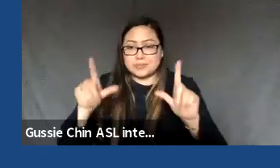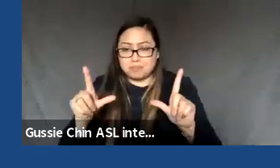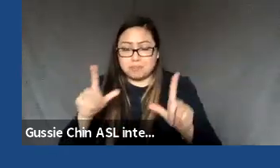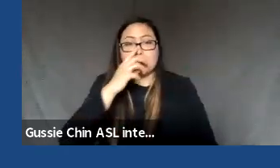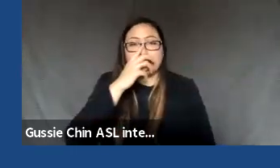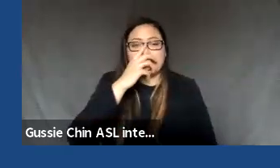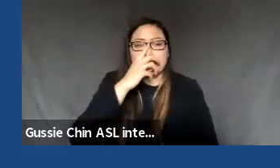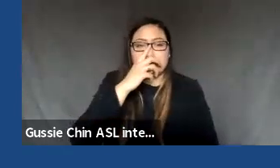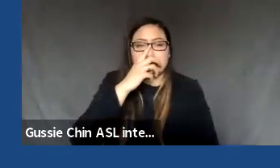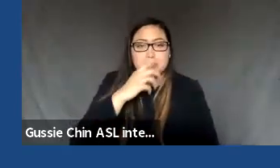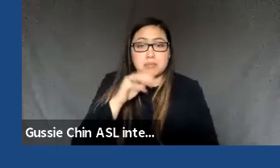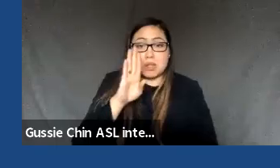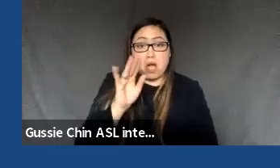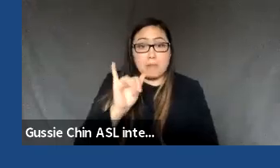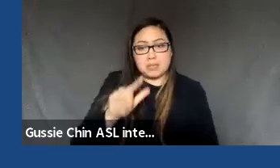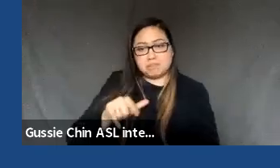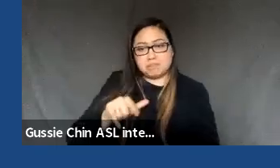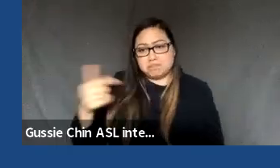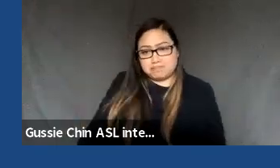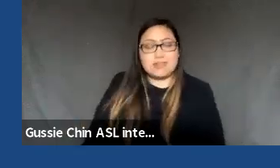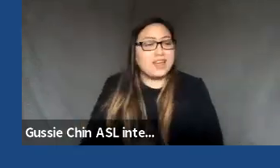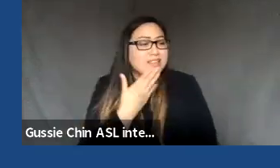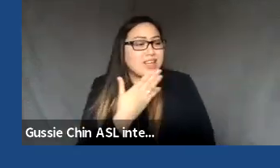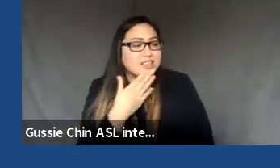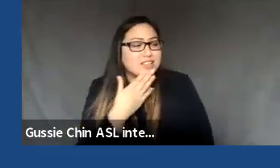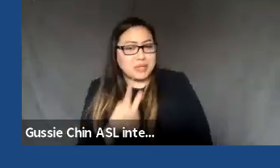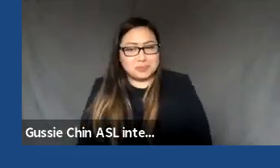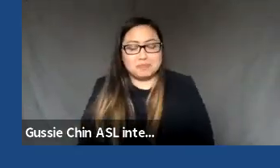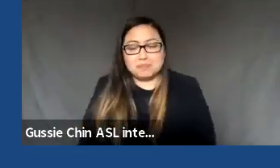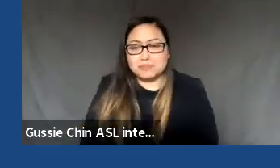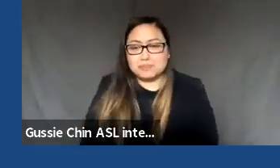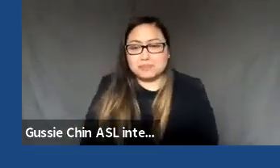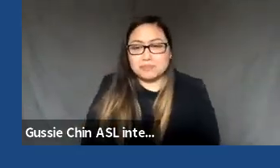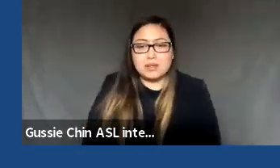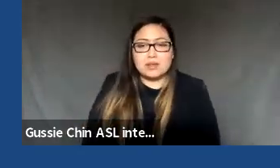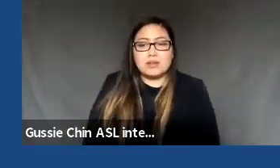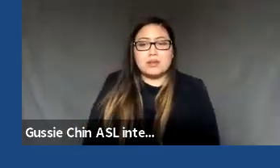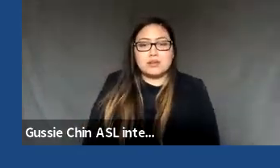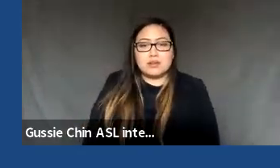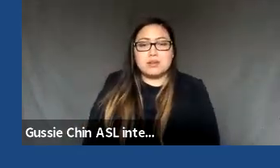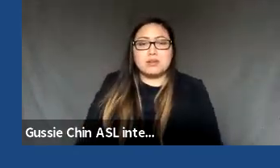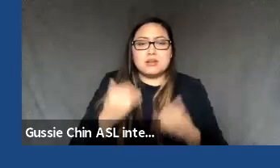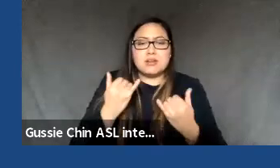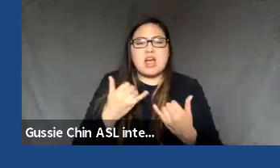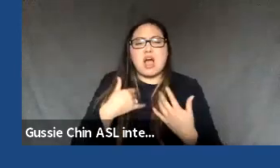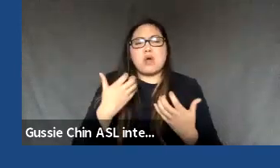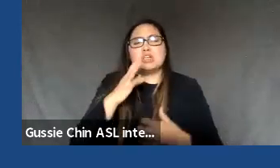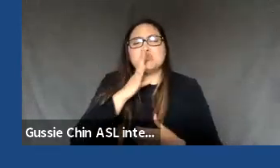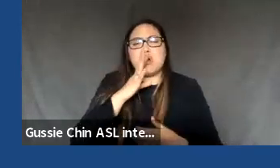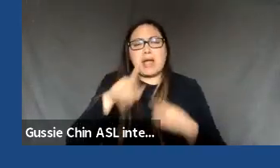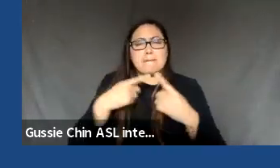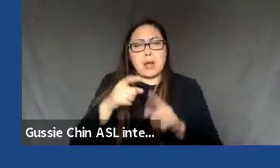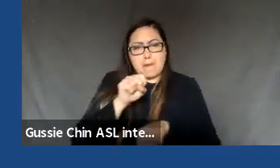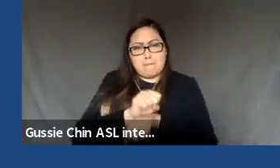Bobby, back to you. All right, thanks, Bill. Okay, so I'm going to take a little time to talk about employee work areas. And we